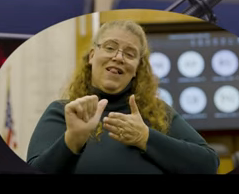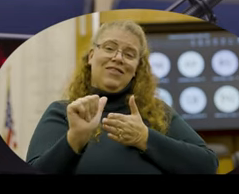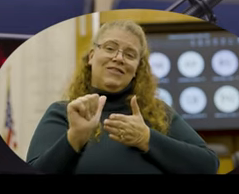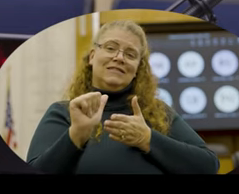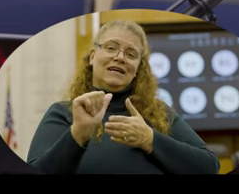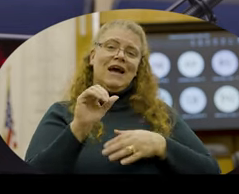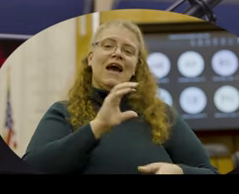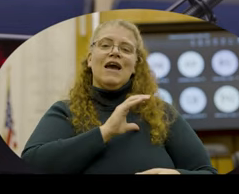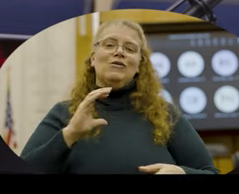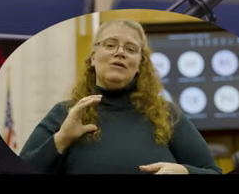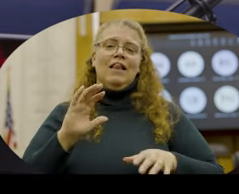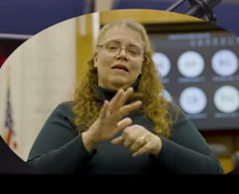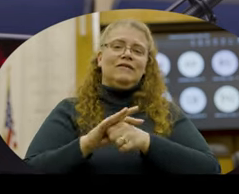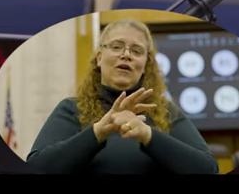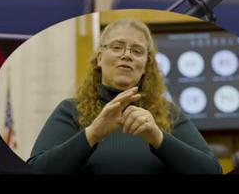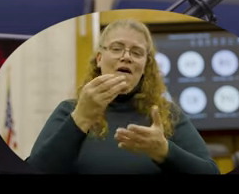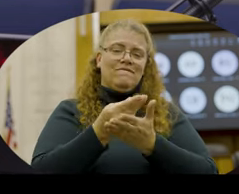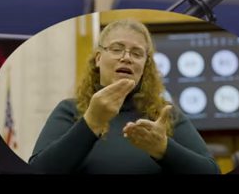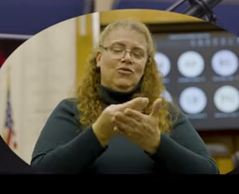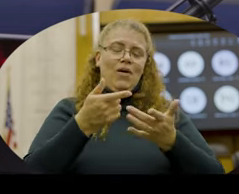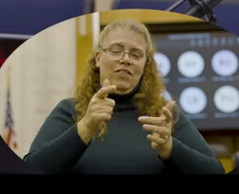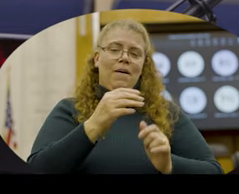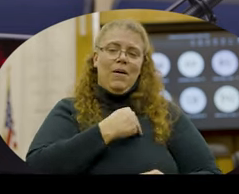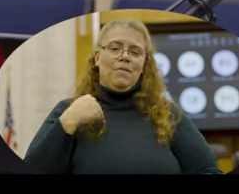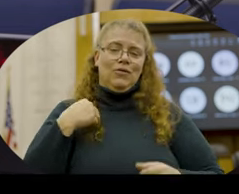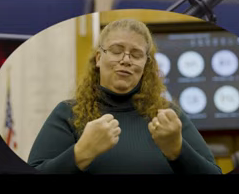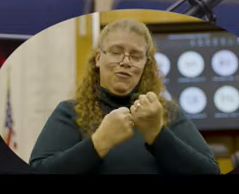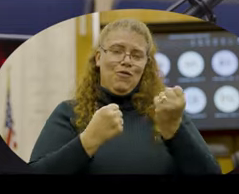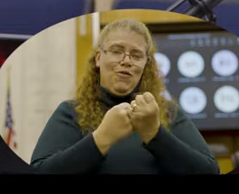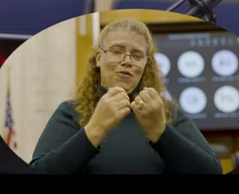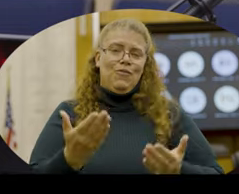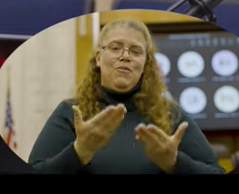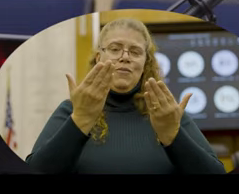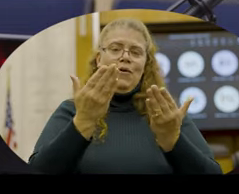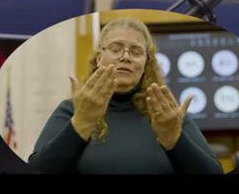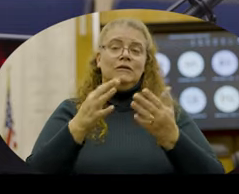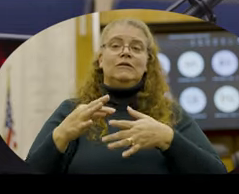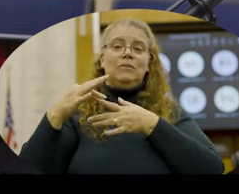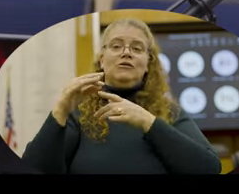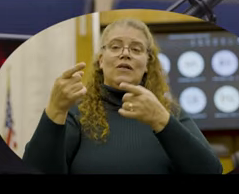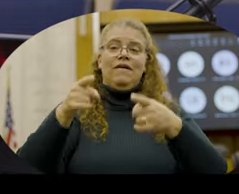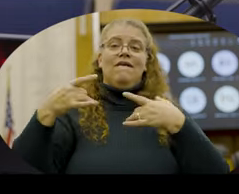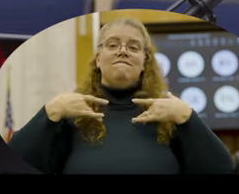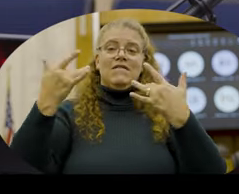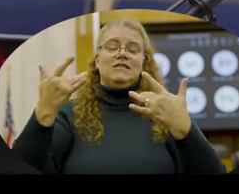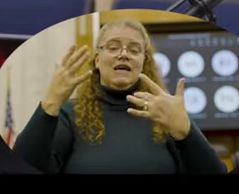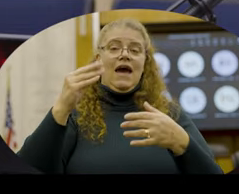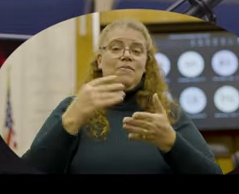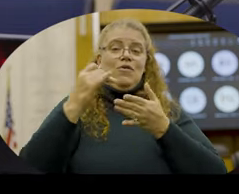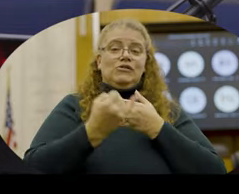we will continue to invest not only in the employee salaries and benefits, but also the technology needed to deliver